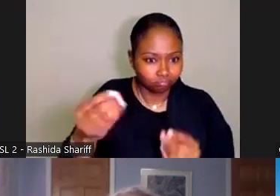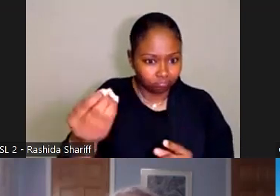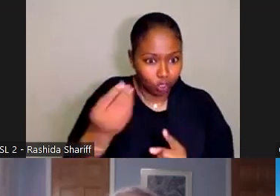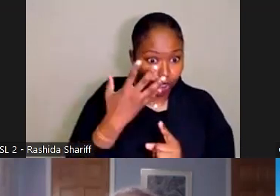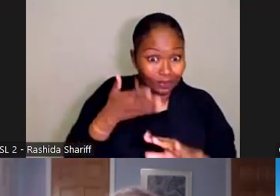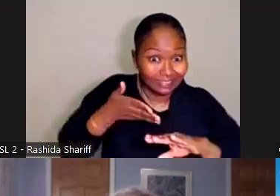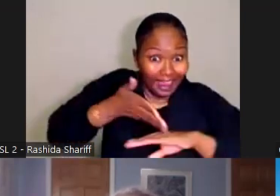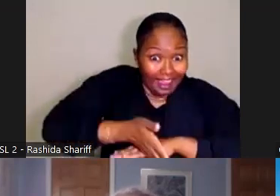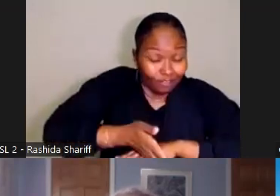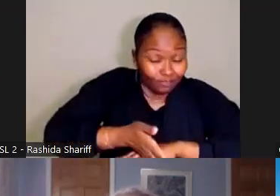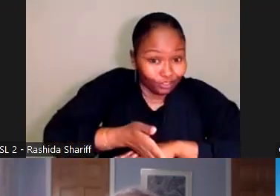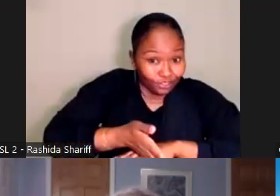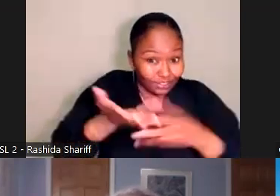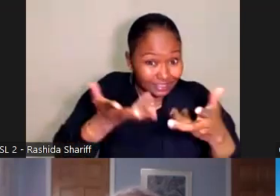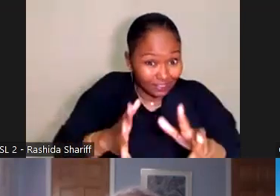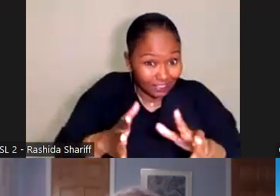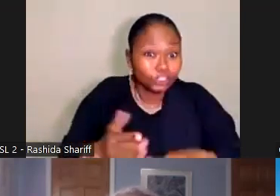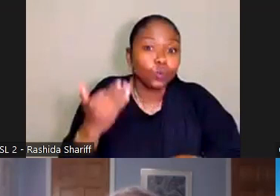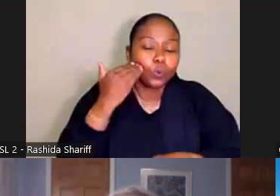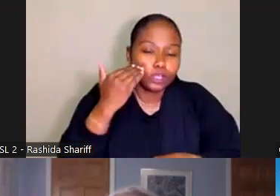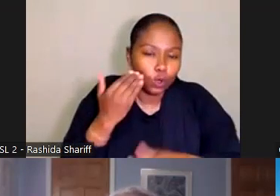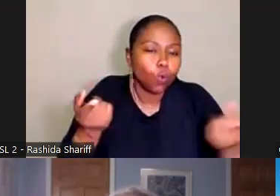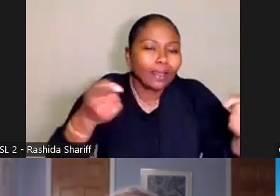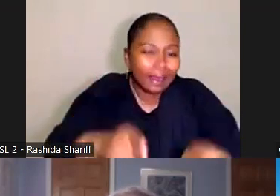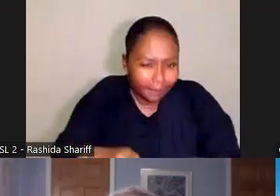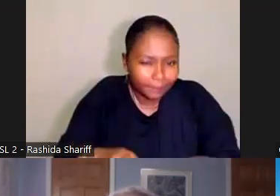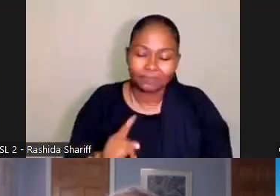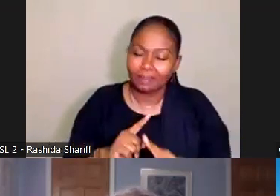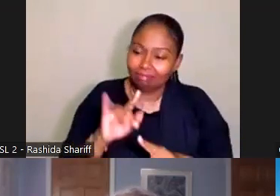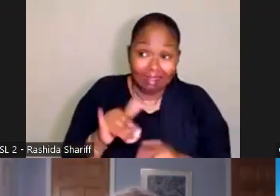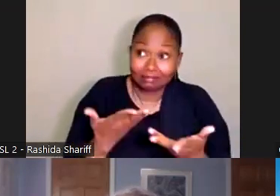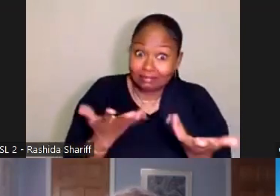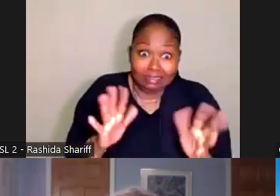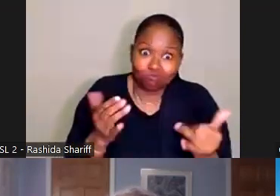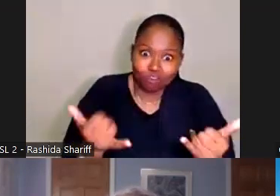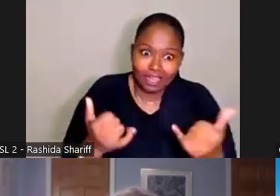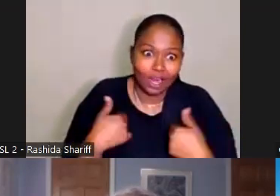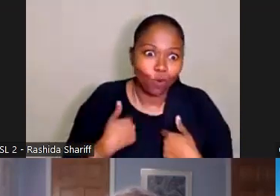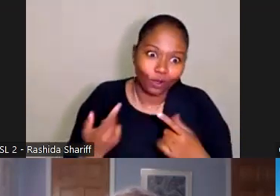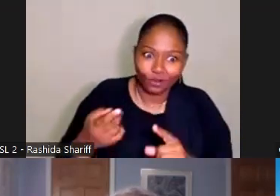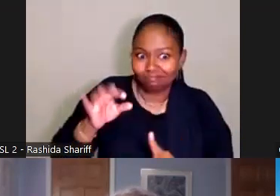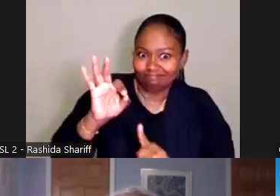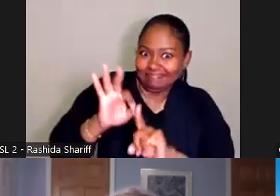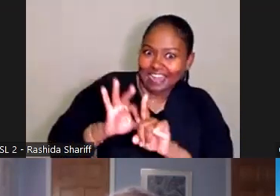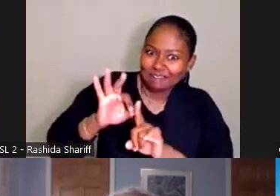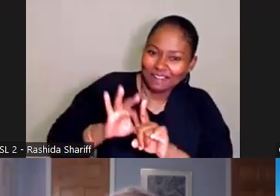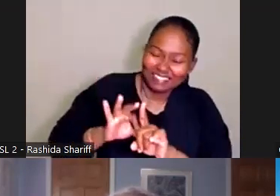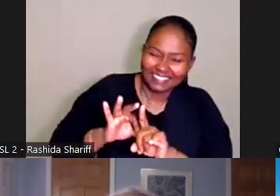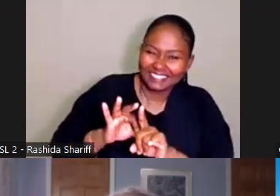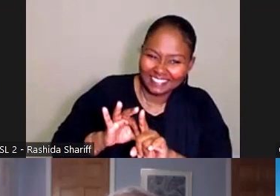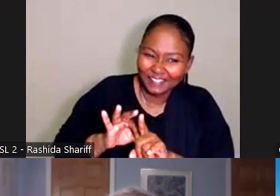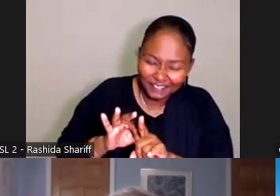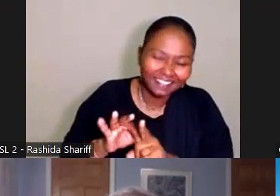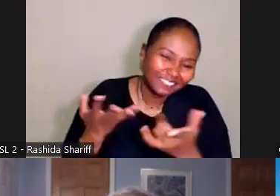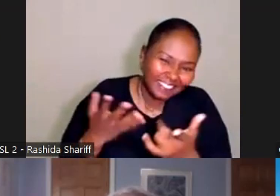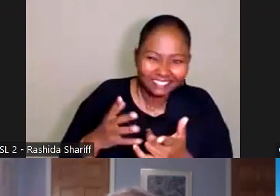interdisciplinary team review is. So that's where we're at right now. And again, we're 9 months into this, so we'll keep plowing